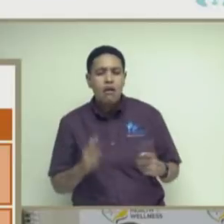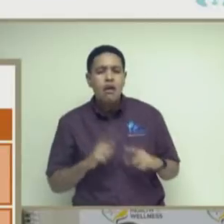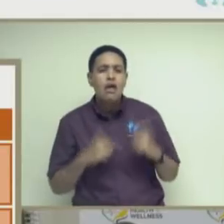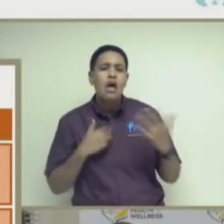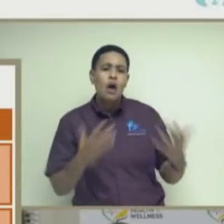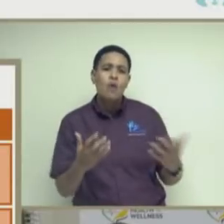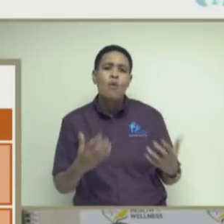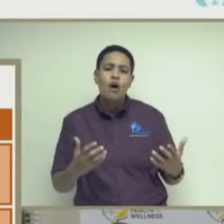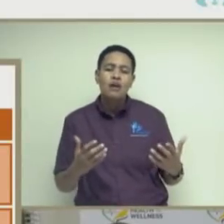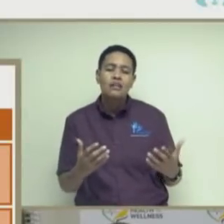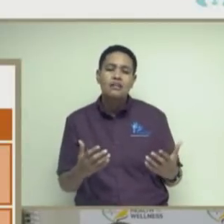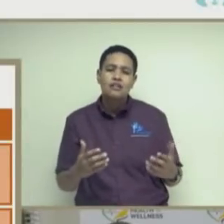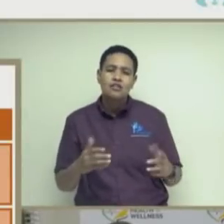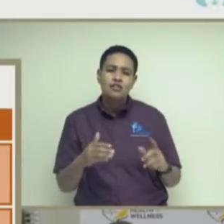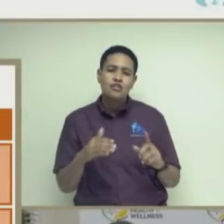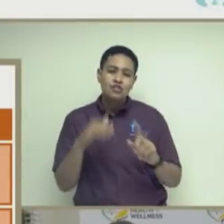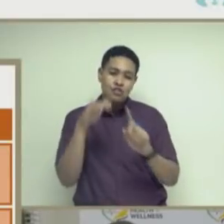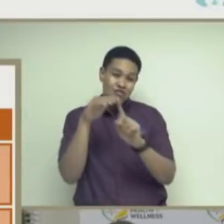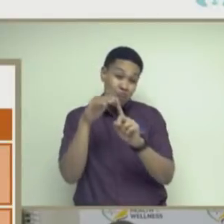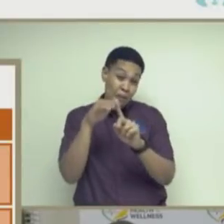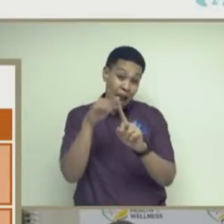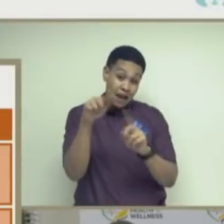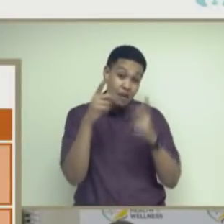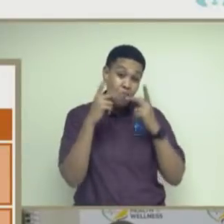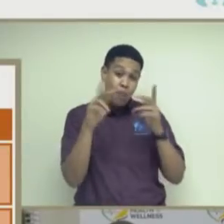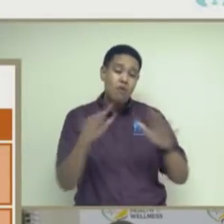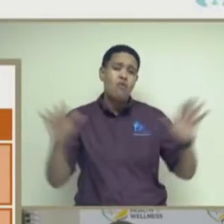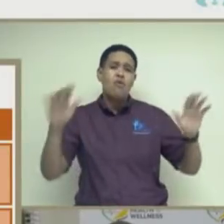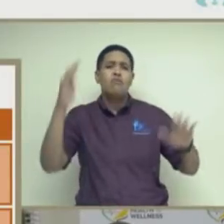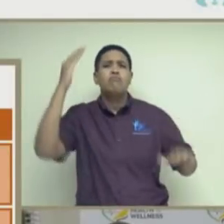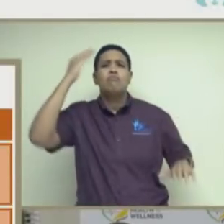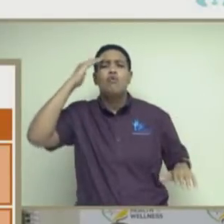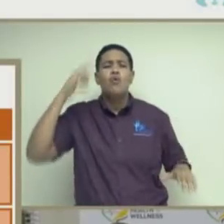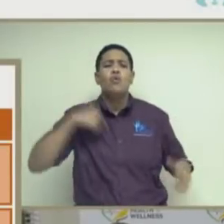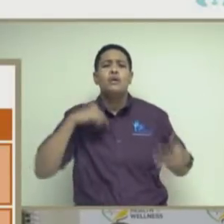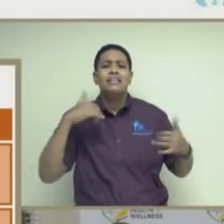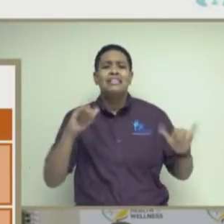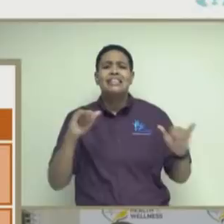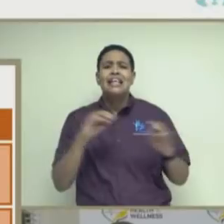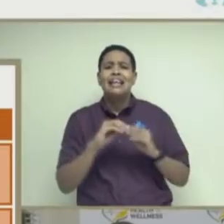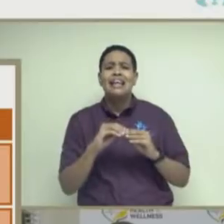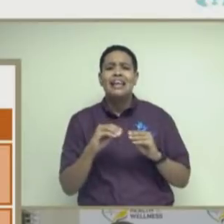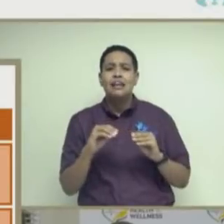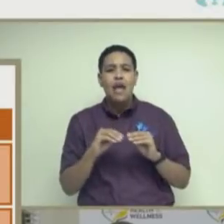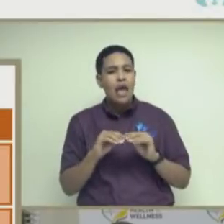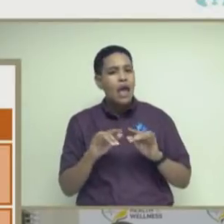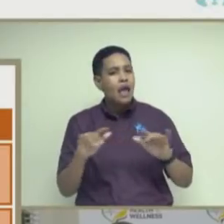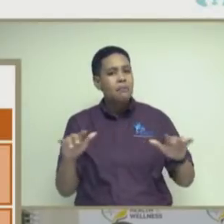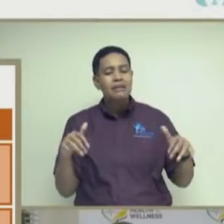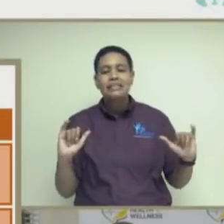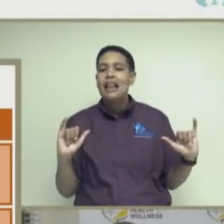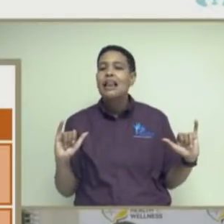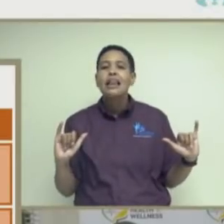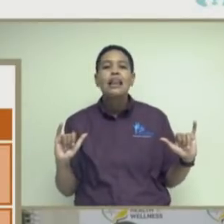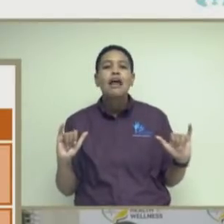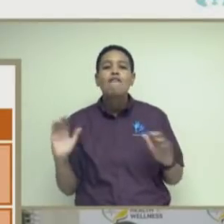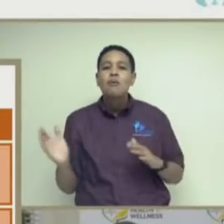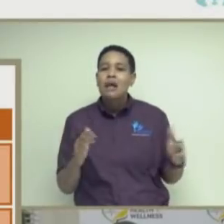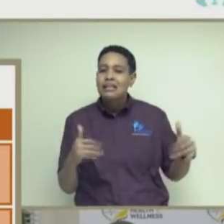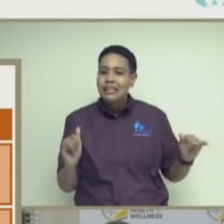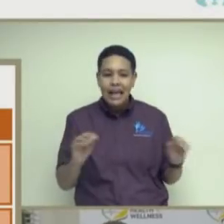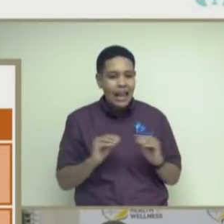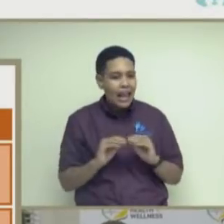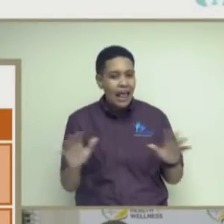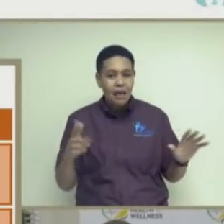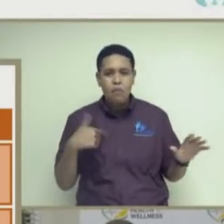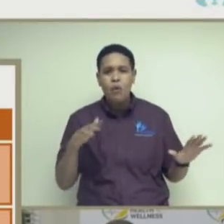to remind the public at large that we are still in the epidemic phase of the plan. We are